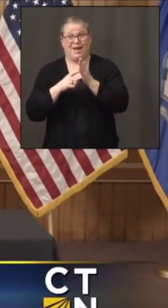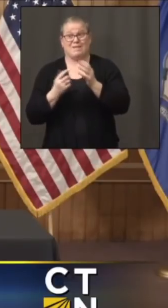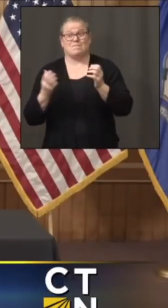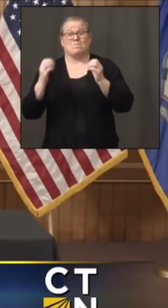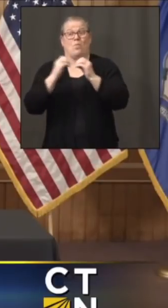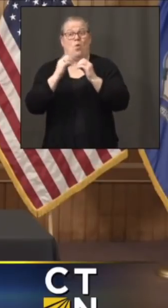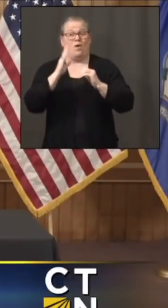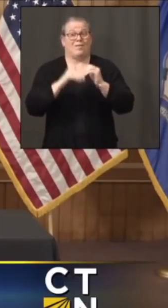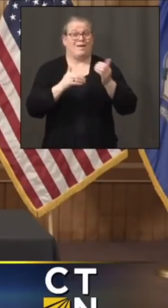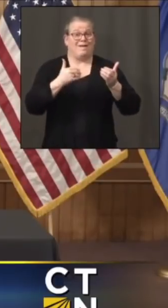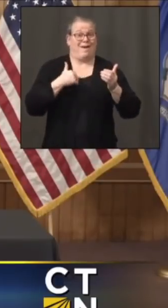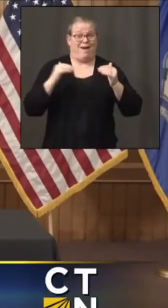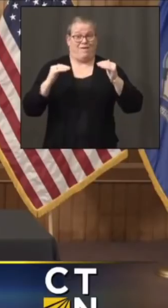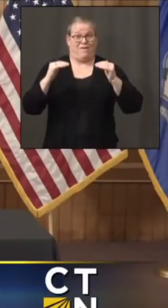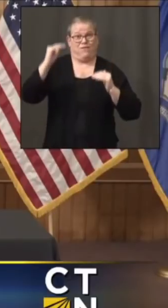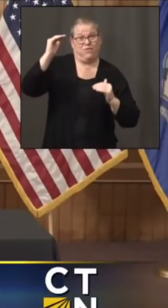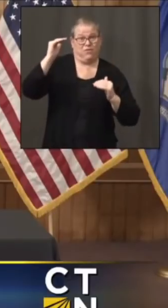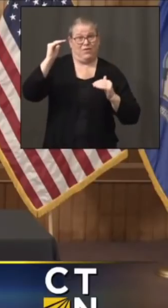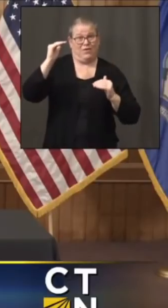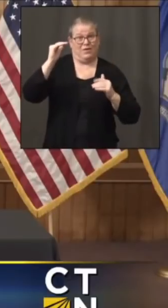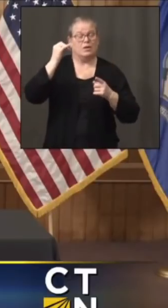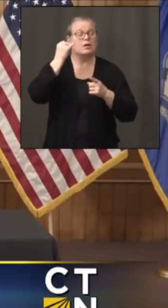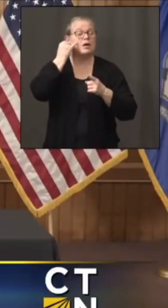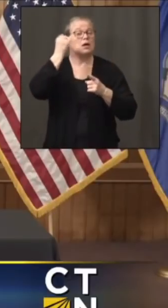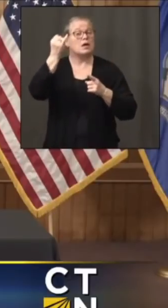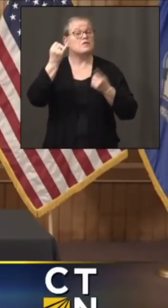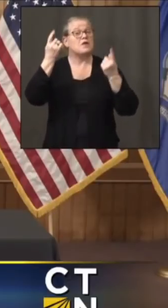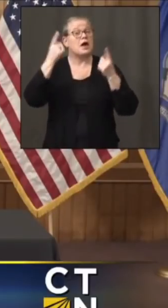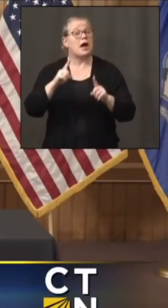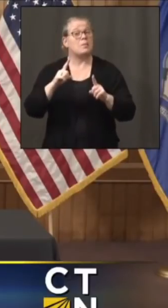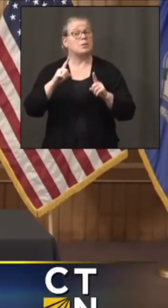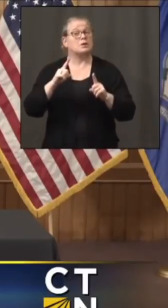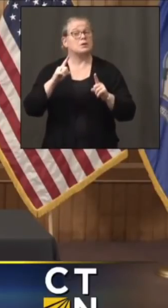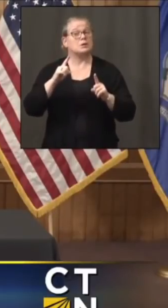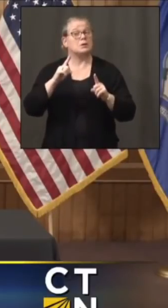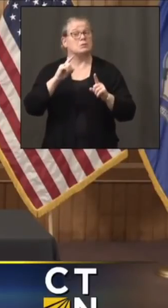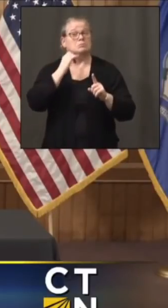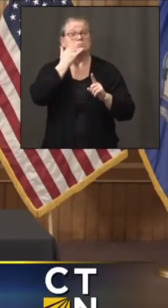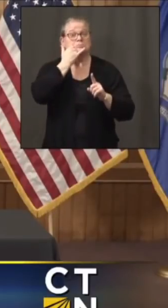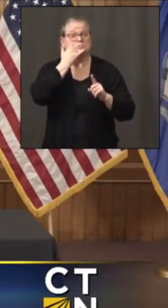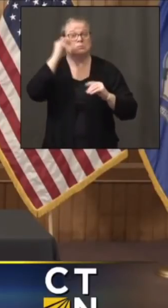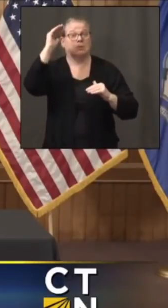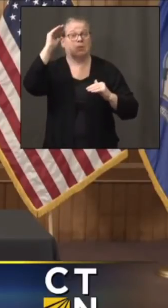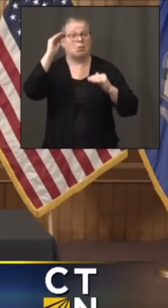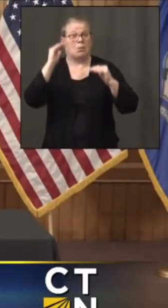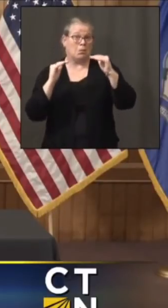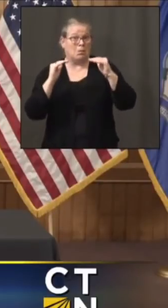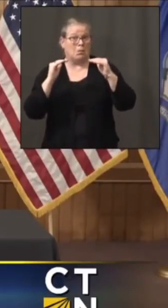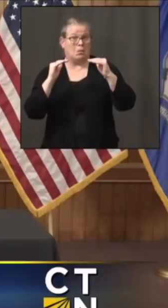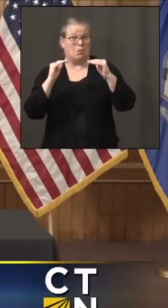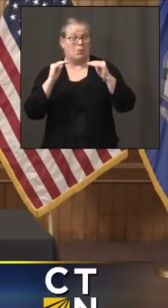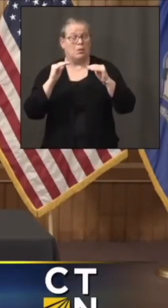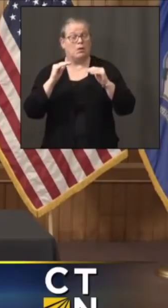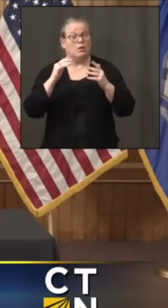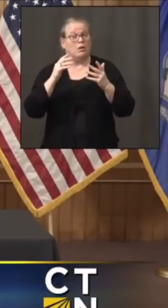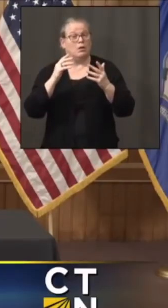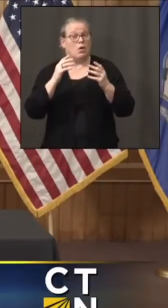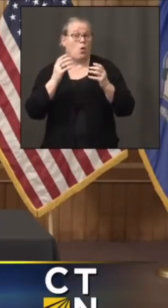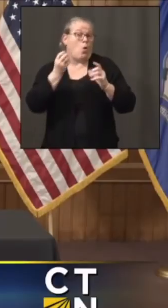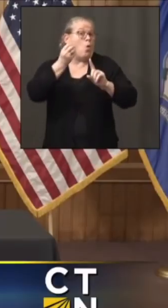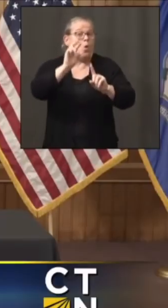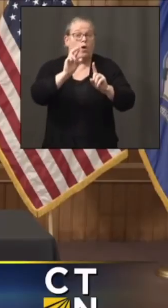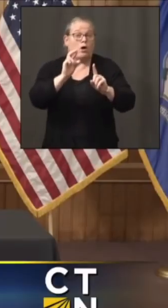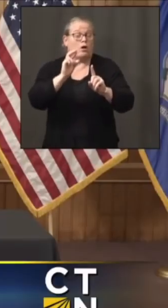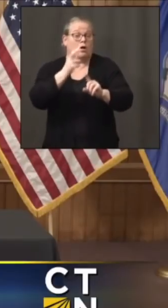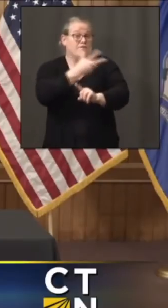there are fewer people looking to get it, would you, and you have more vaccine, let's say, than you expected, do you think you